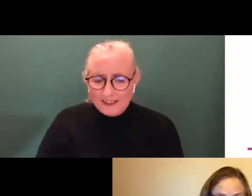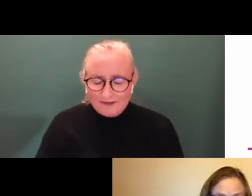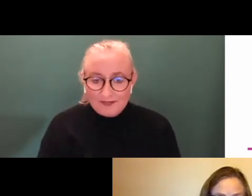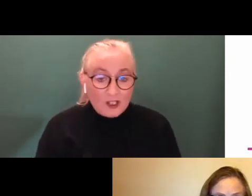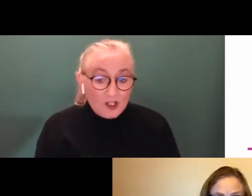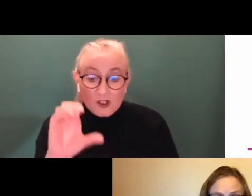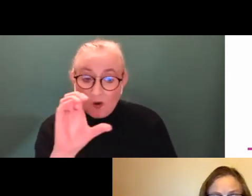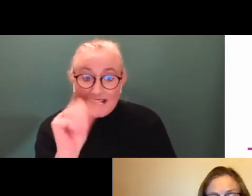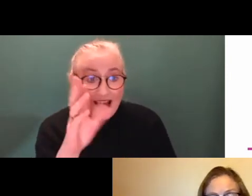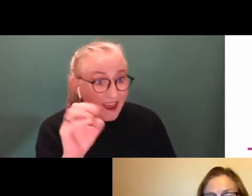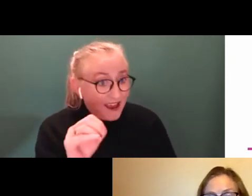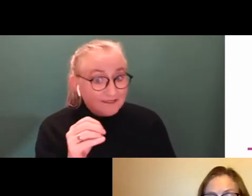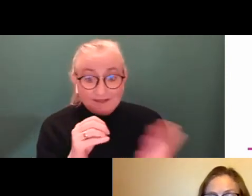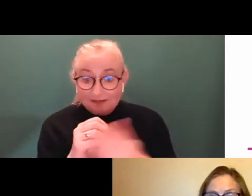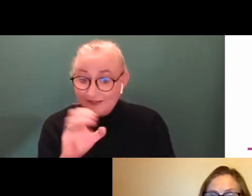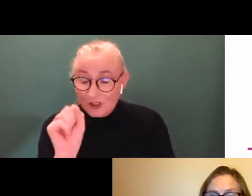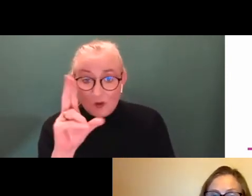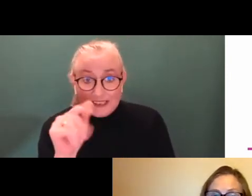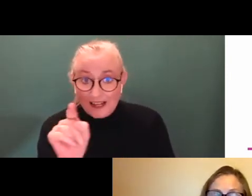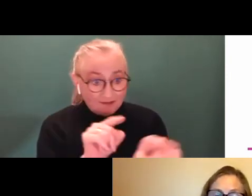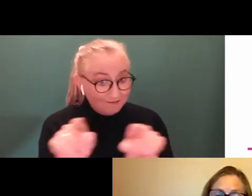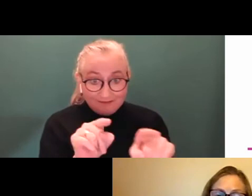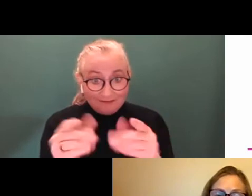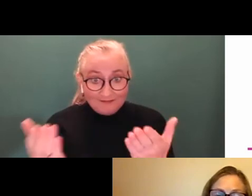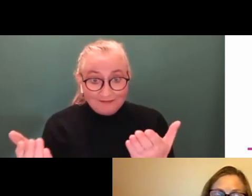Caroline or Suzanne, who wants to have a go at that?